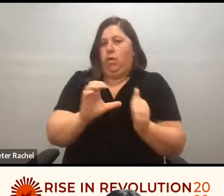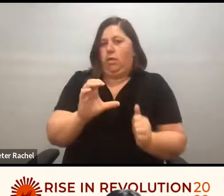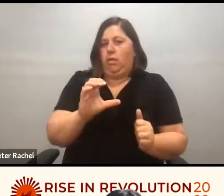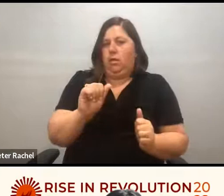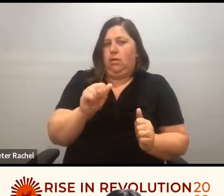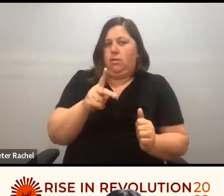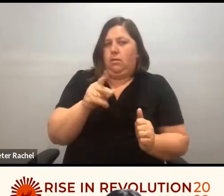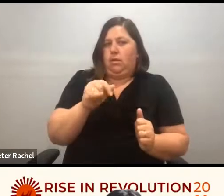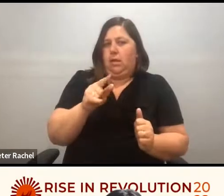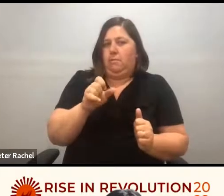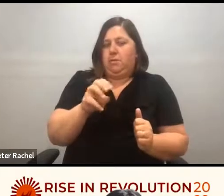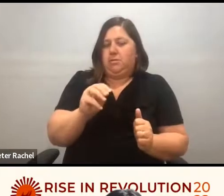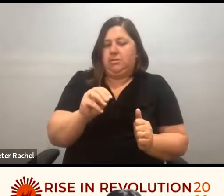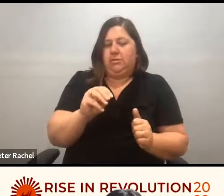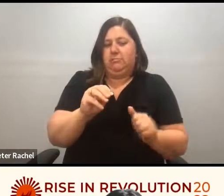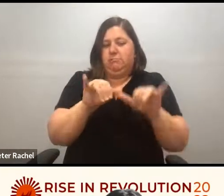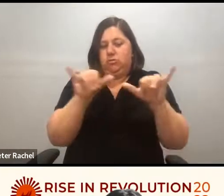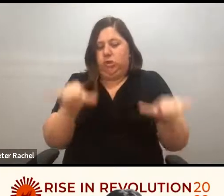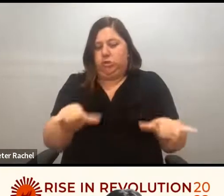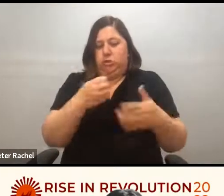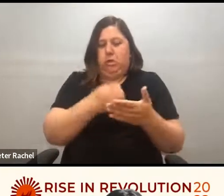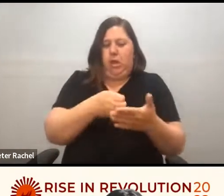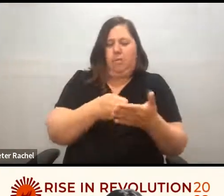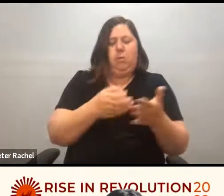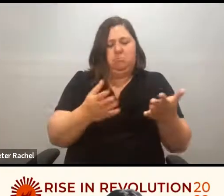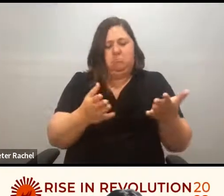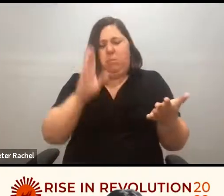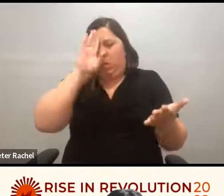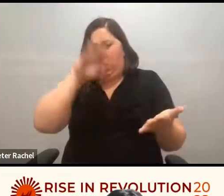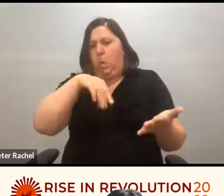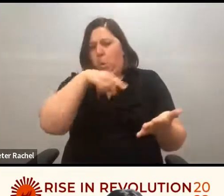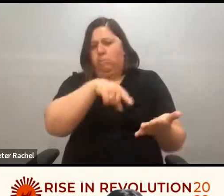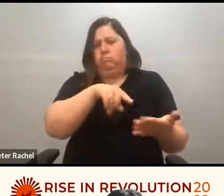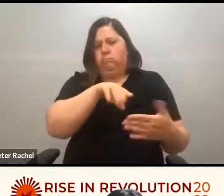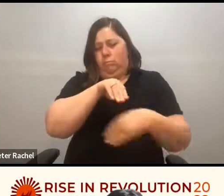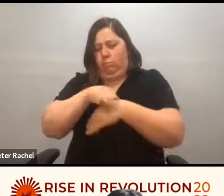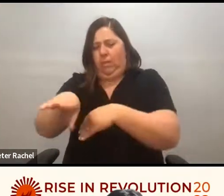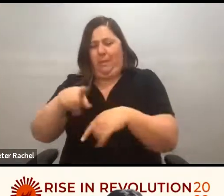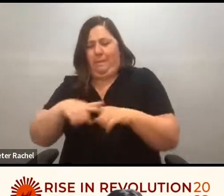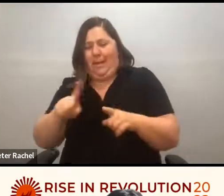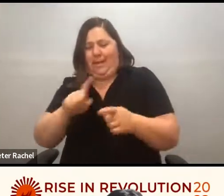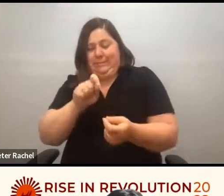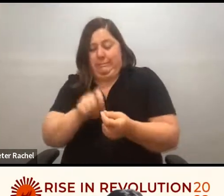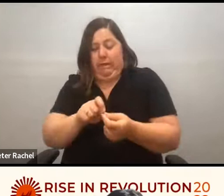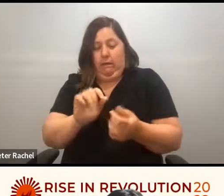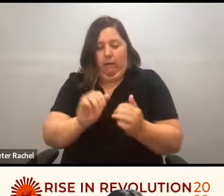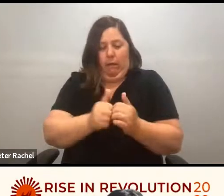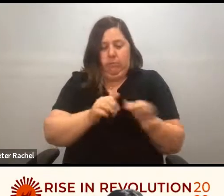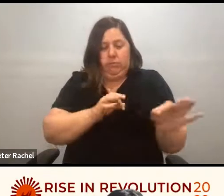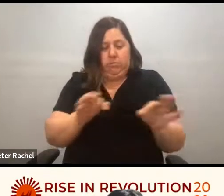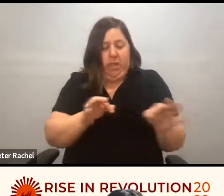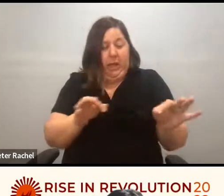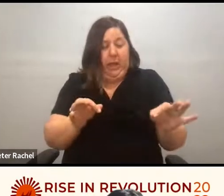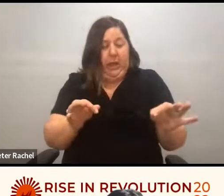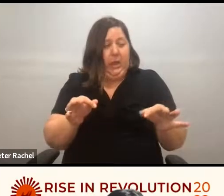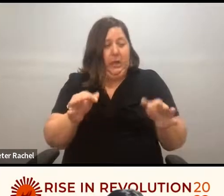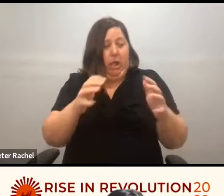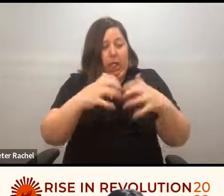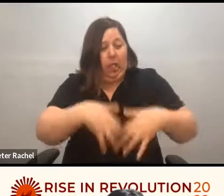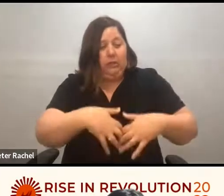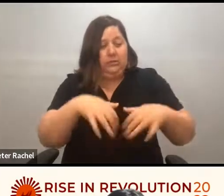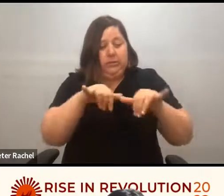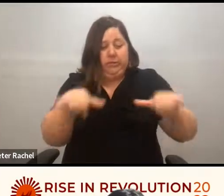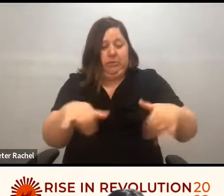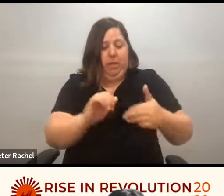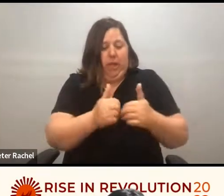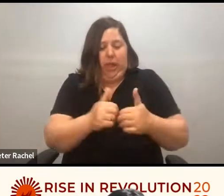these kinds of structures. And even though I know that it contributes it, I don't know exactly how to explain it or how to dismantle it or what's